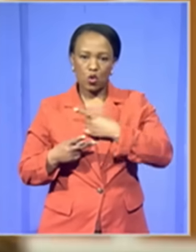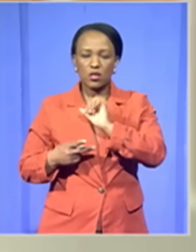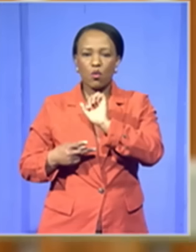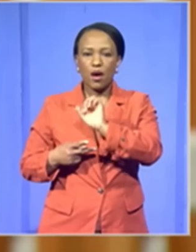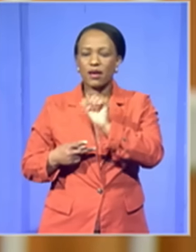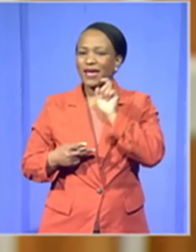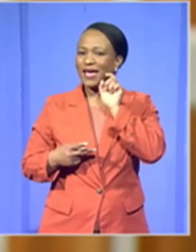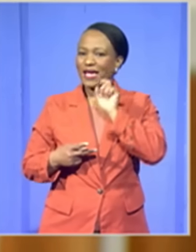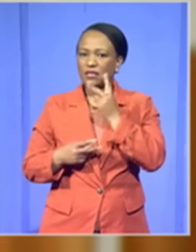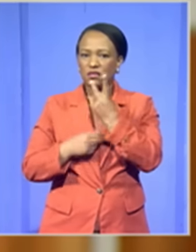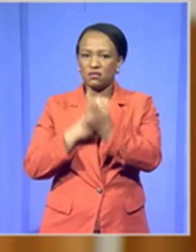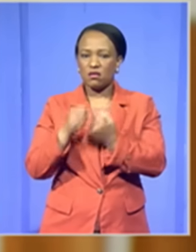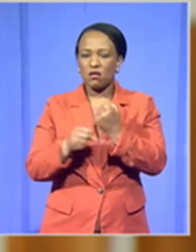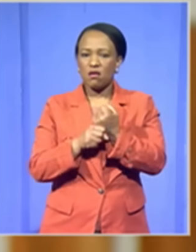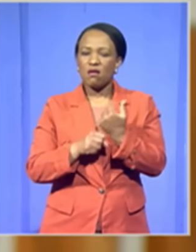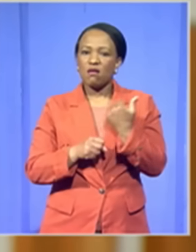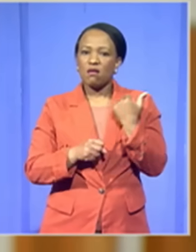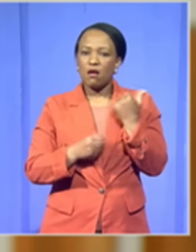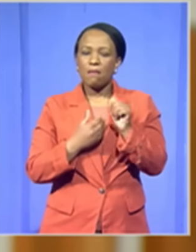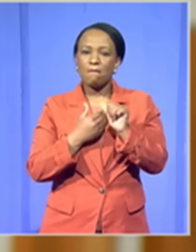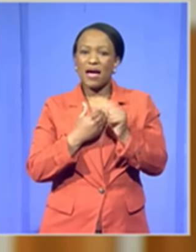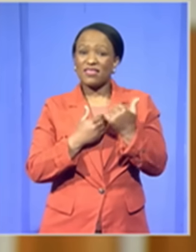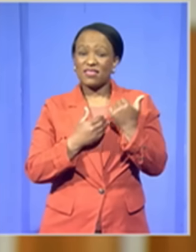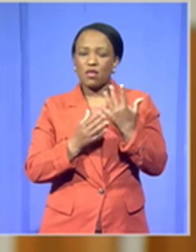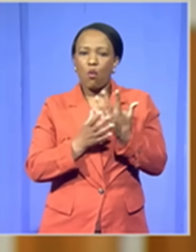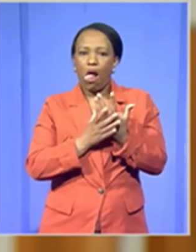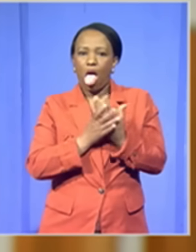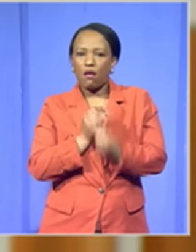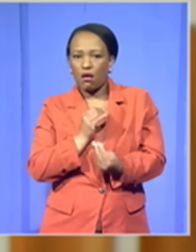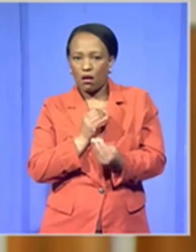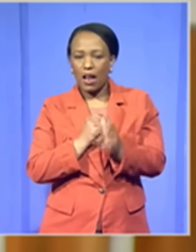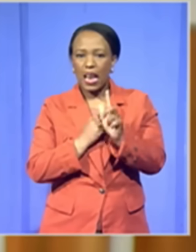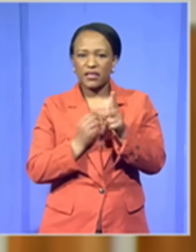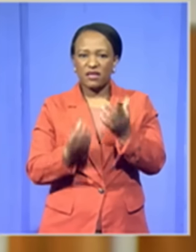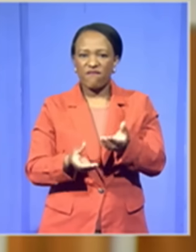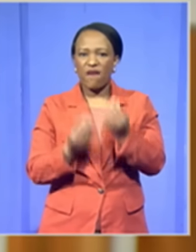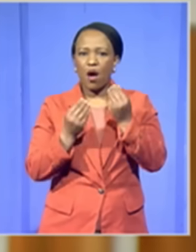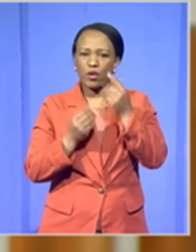2 ba ileng ba nyamela ka kgwedi ya Motsheanong.